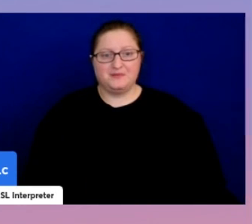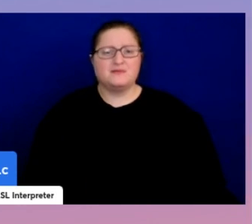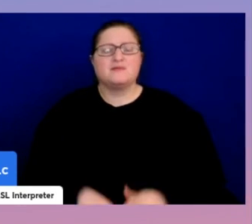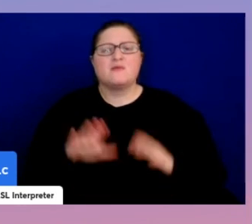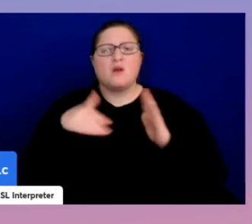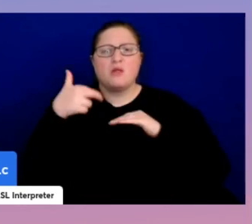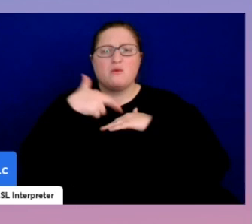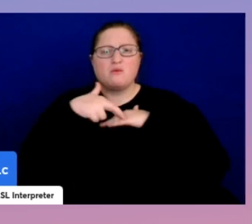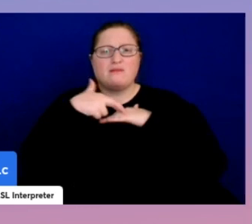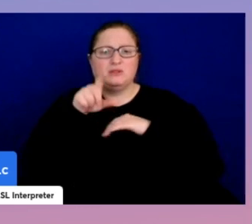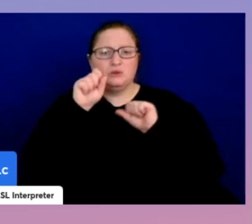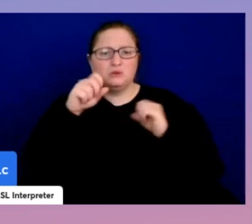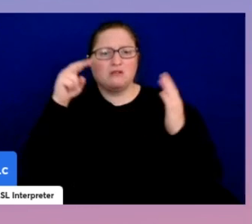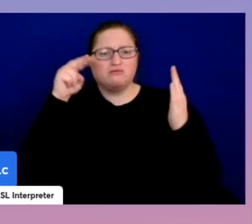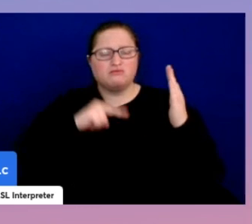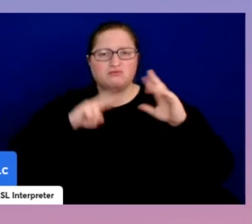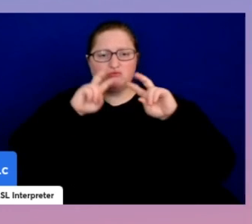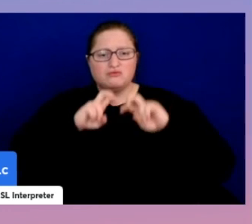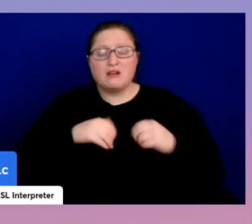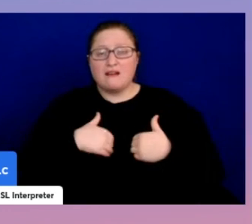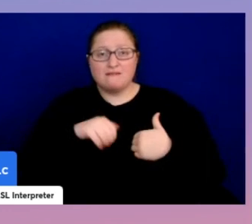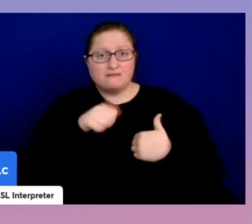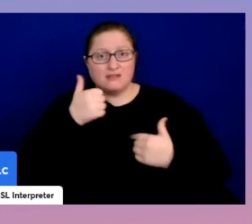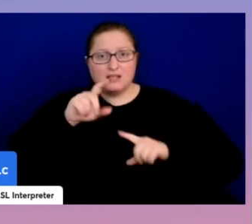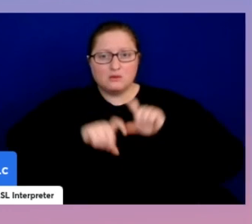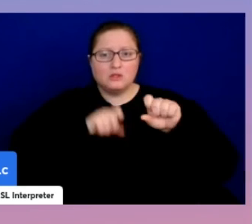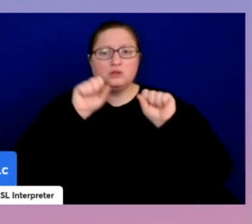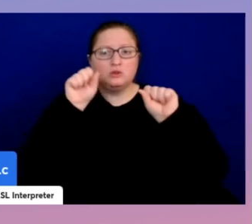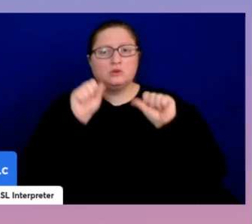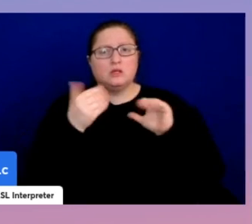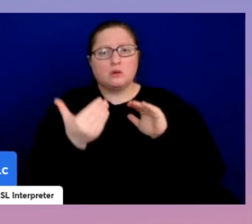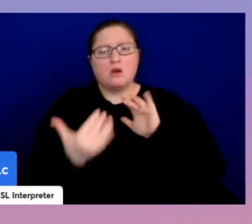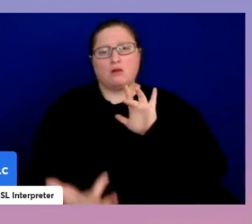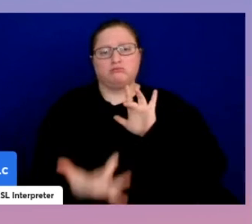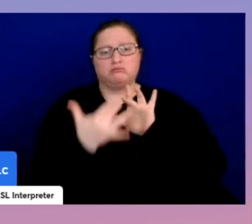can do that. If you have any question, you can reach out